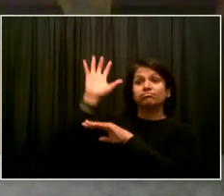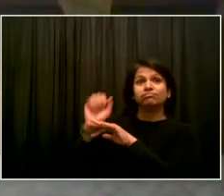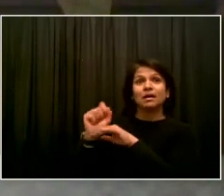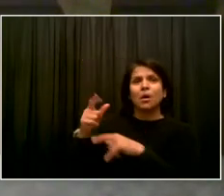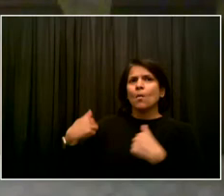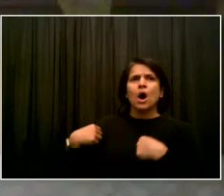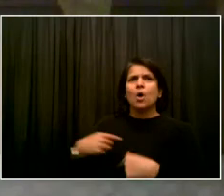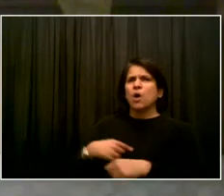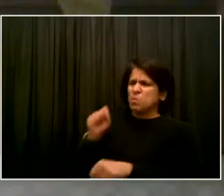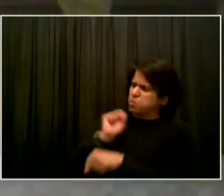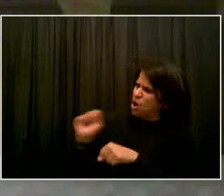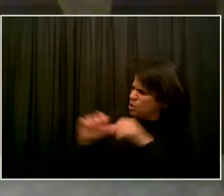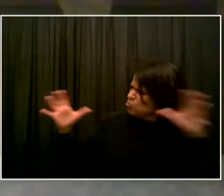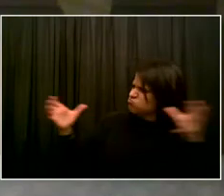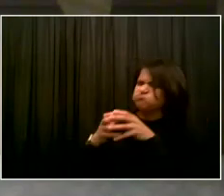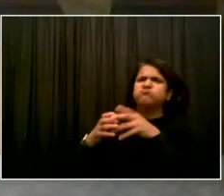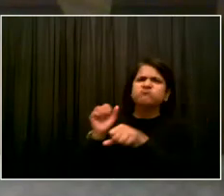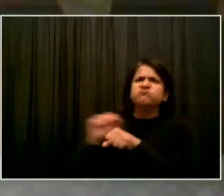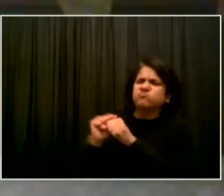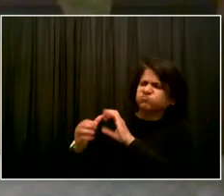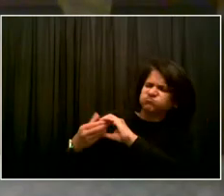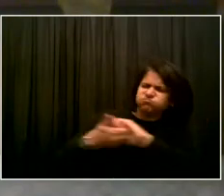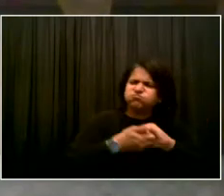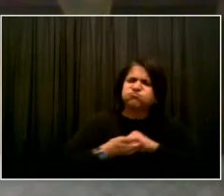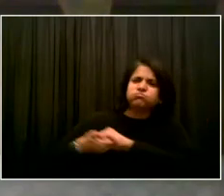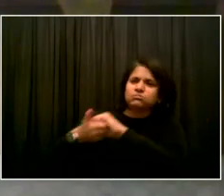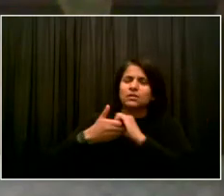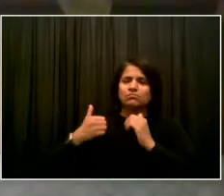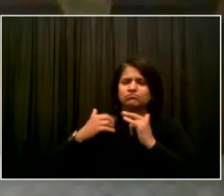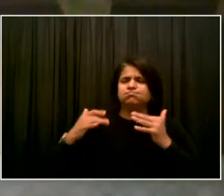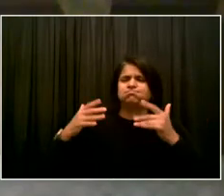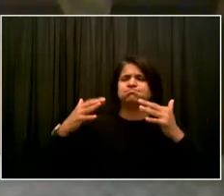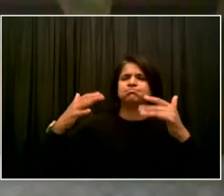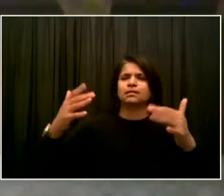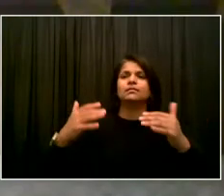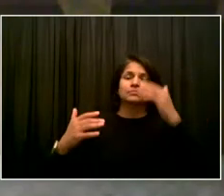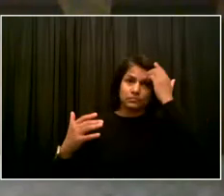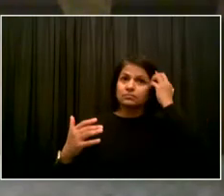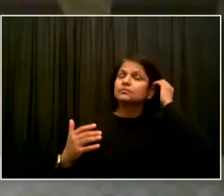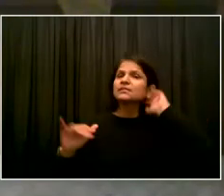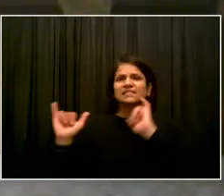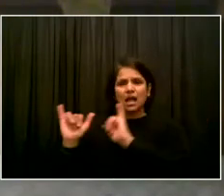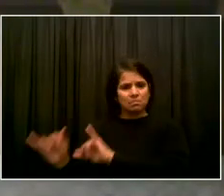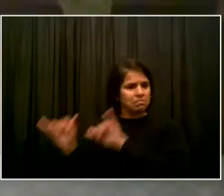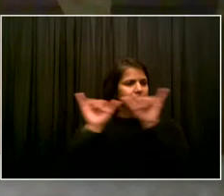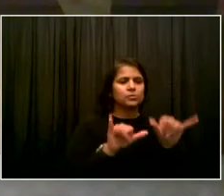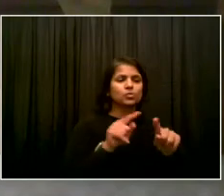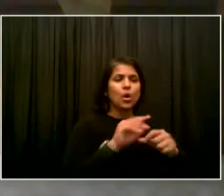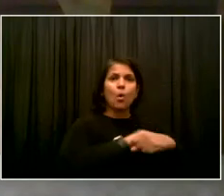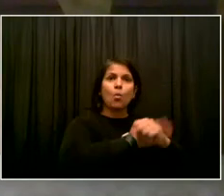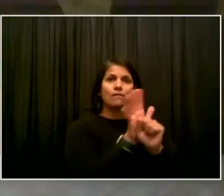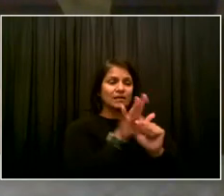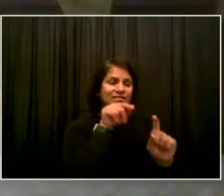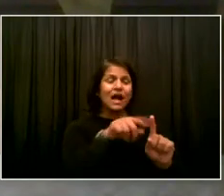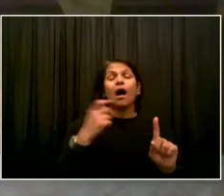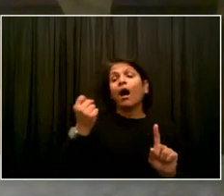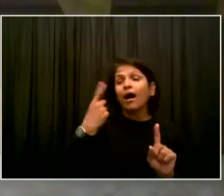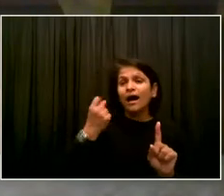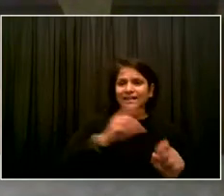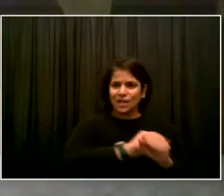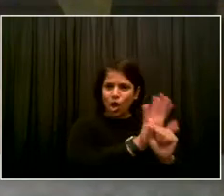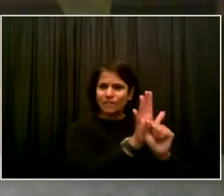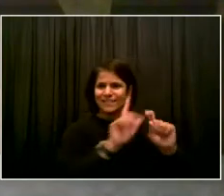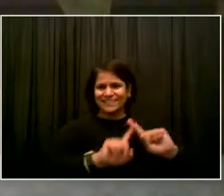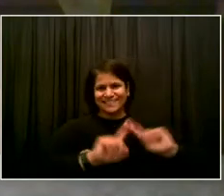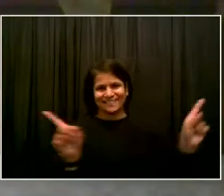the crises. COVID is not terrorism, but it has brought terror. And the only way we can come back from this and get our city back